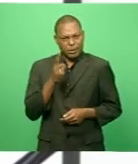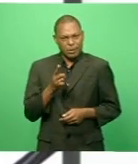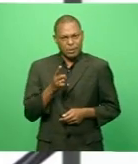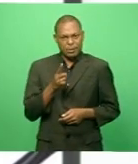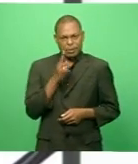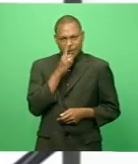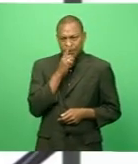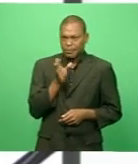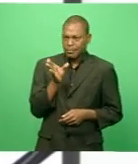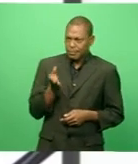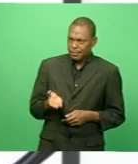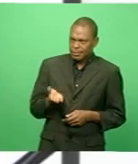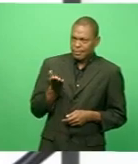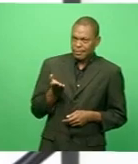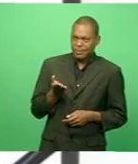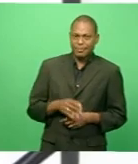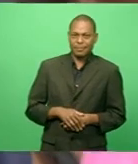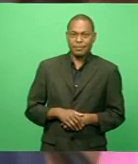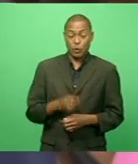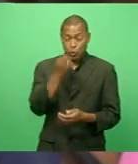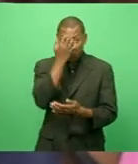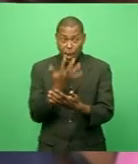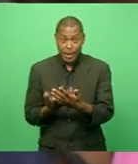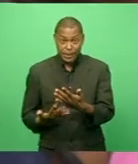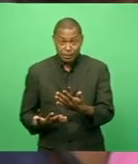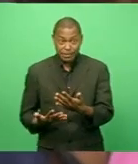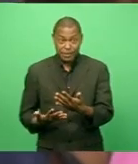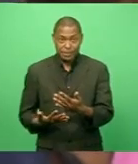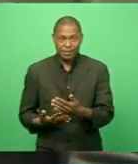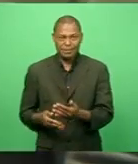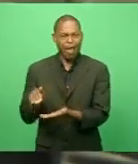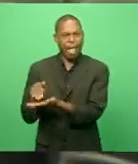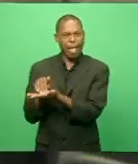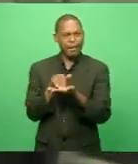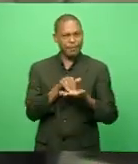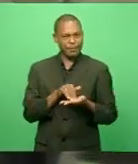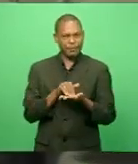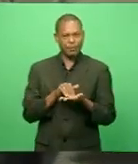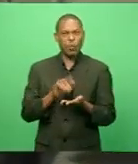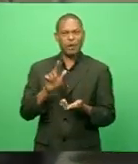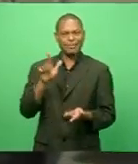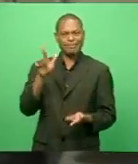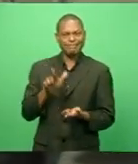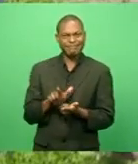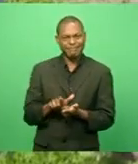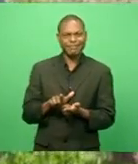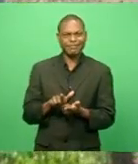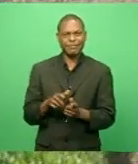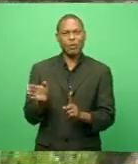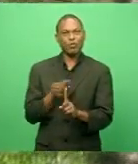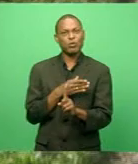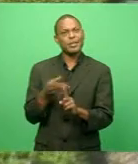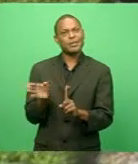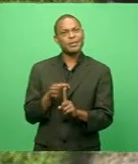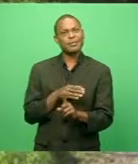beings. So we urge parents to help reduce bullying